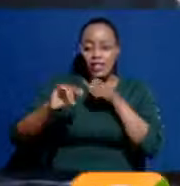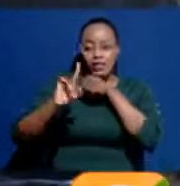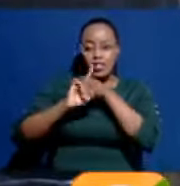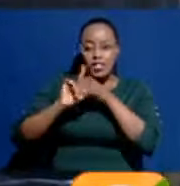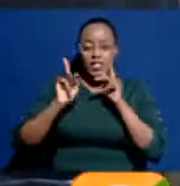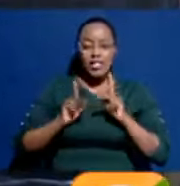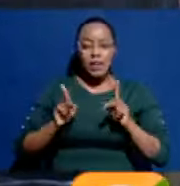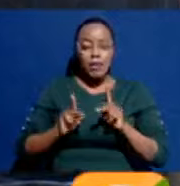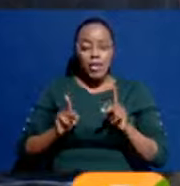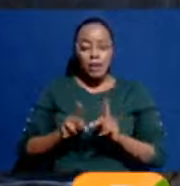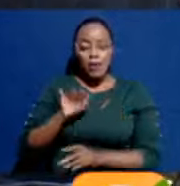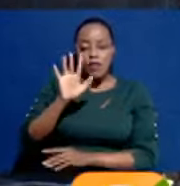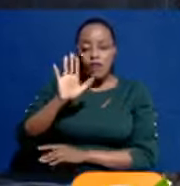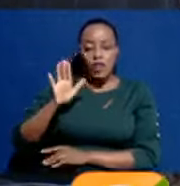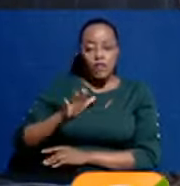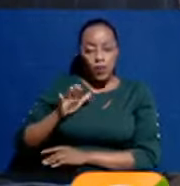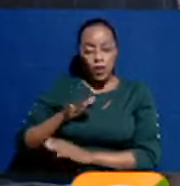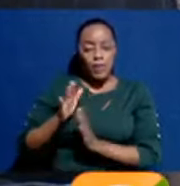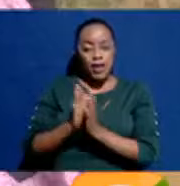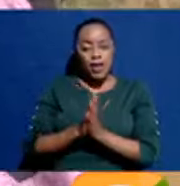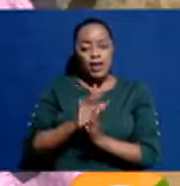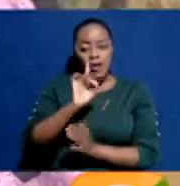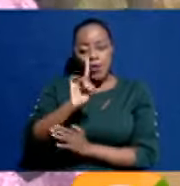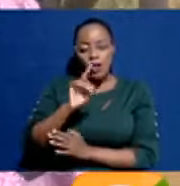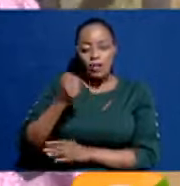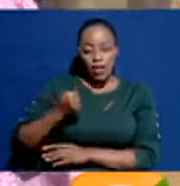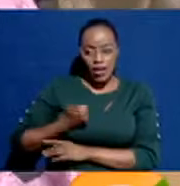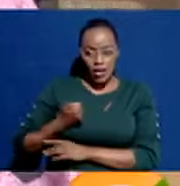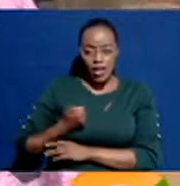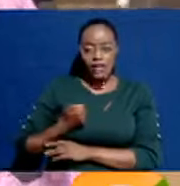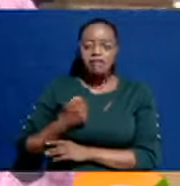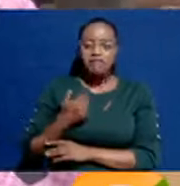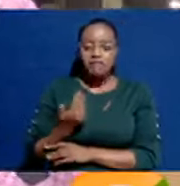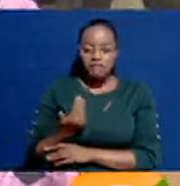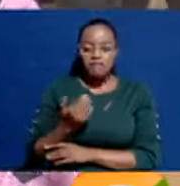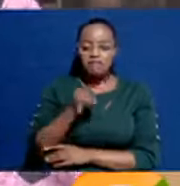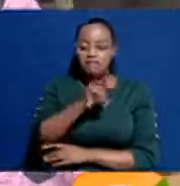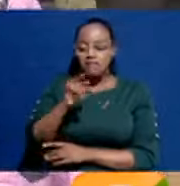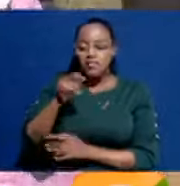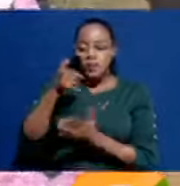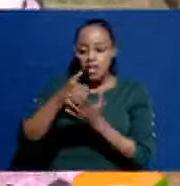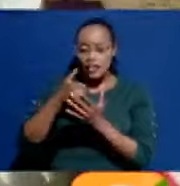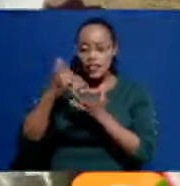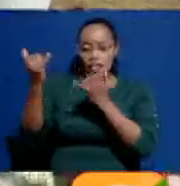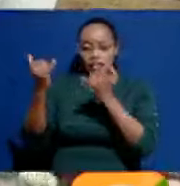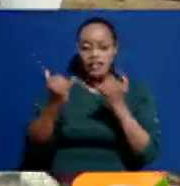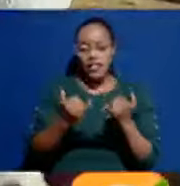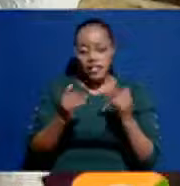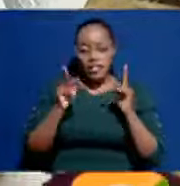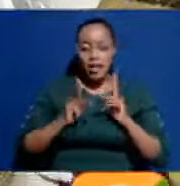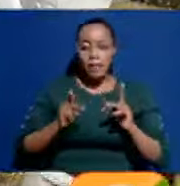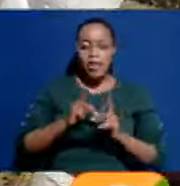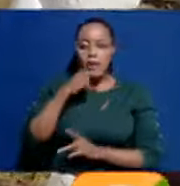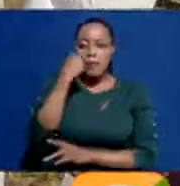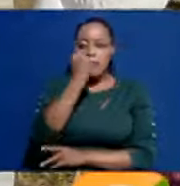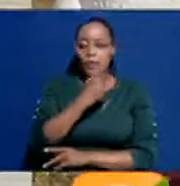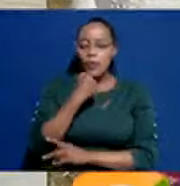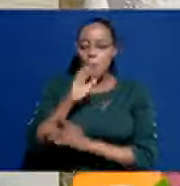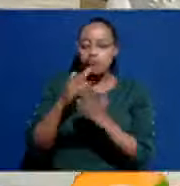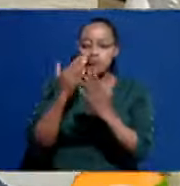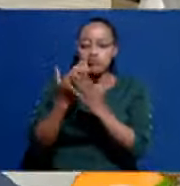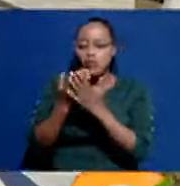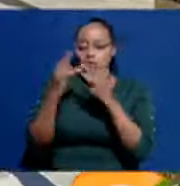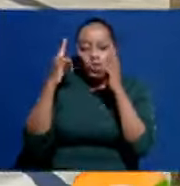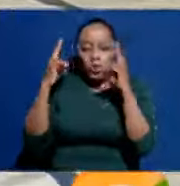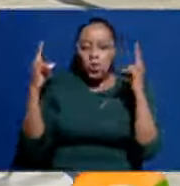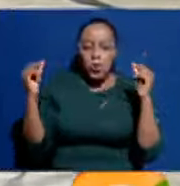people, five women and a baby girl. The deceased were part of invited guests who had just arrived for a